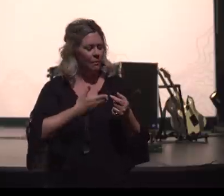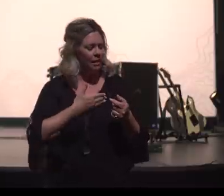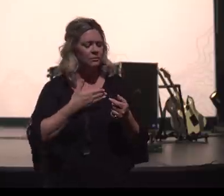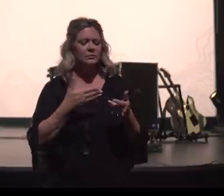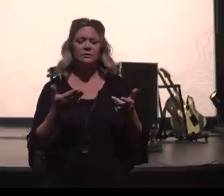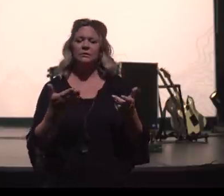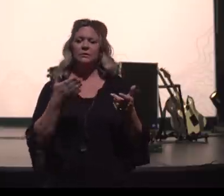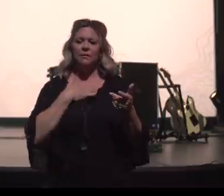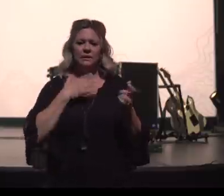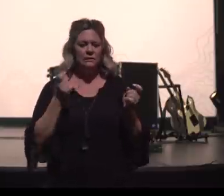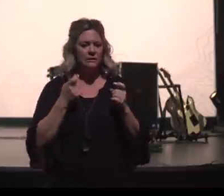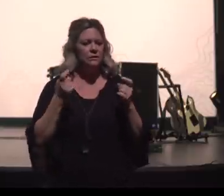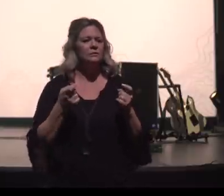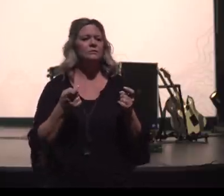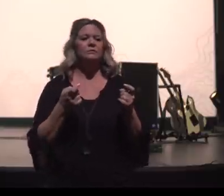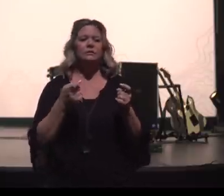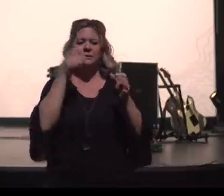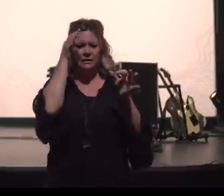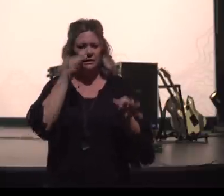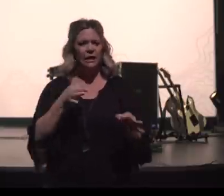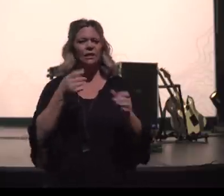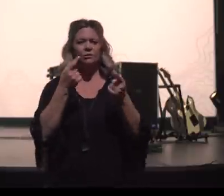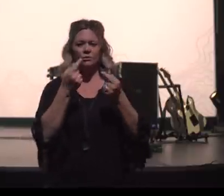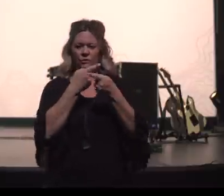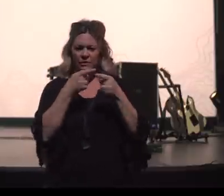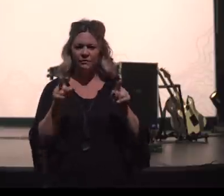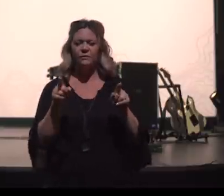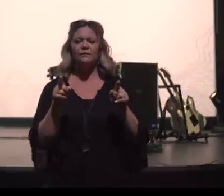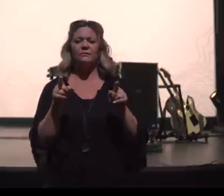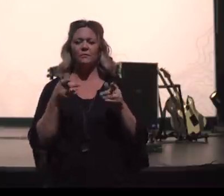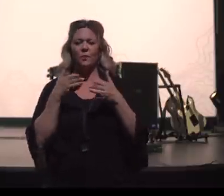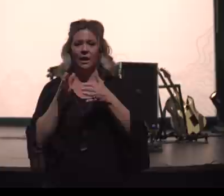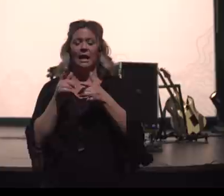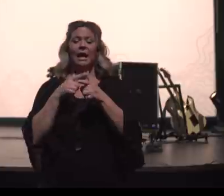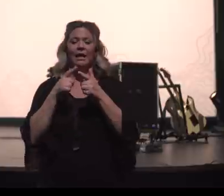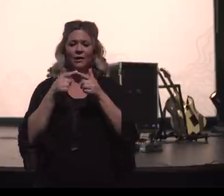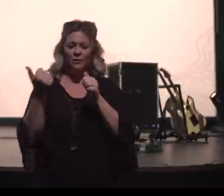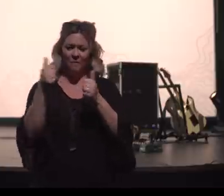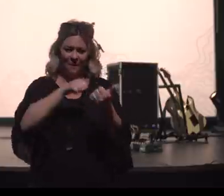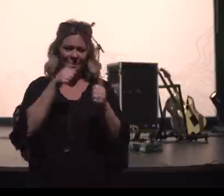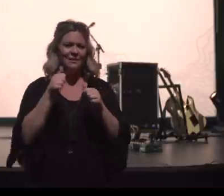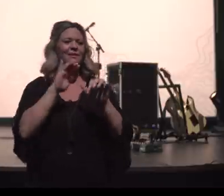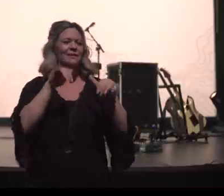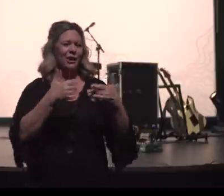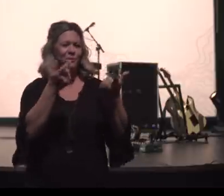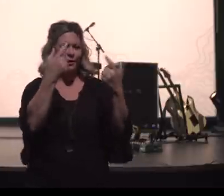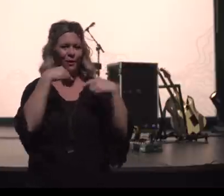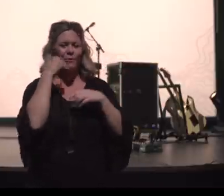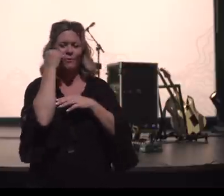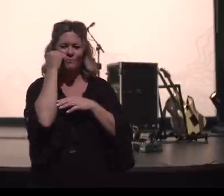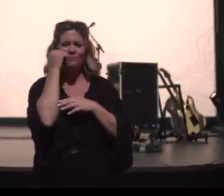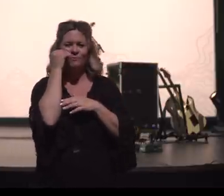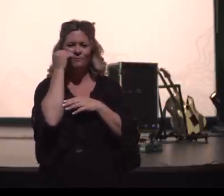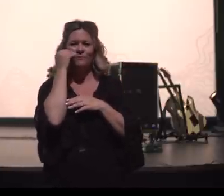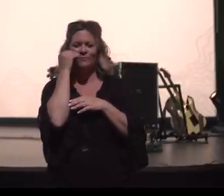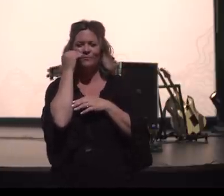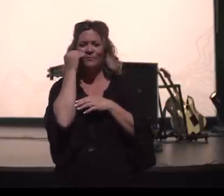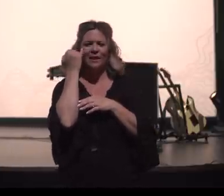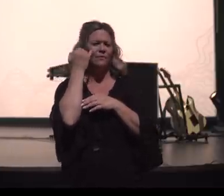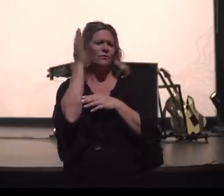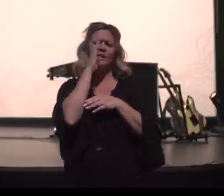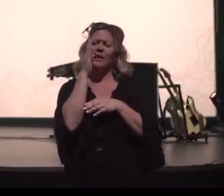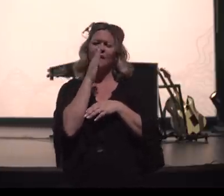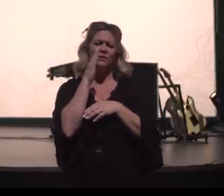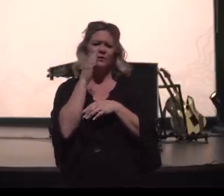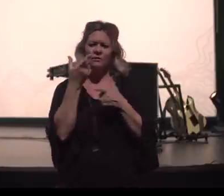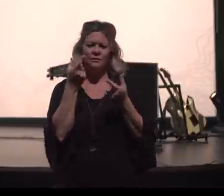sins. You decide to do things differently, and you're baptized. That's how you come home. And if you've never taken